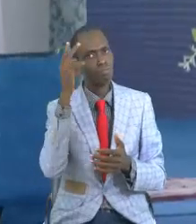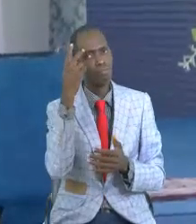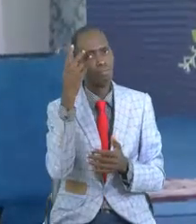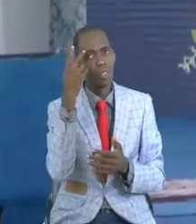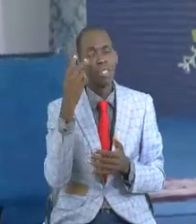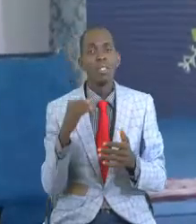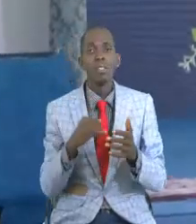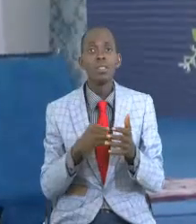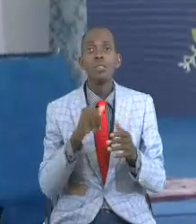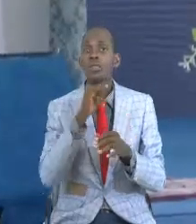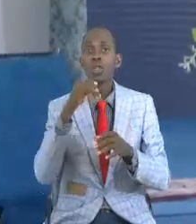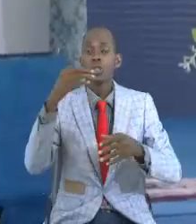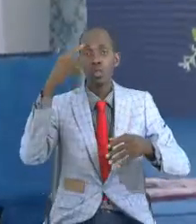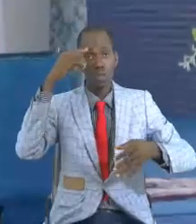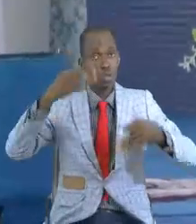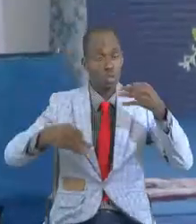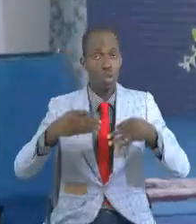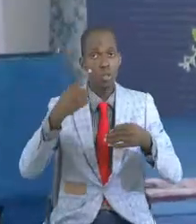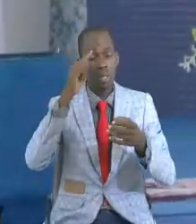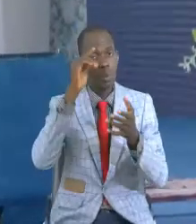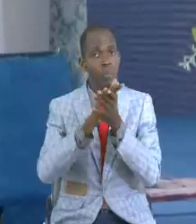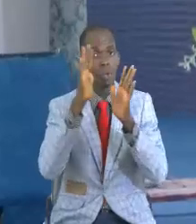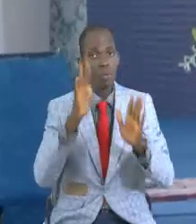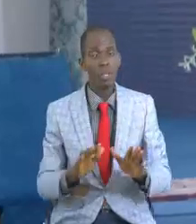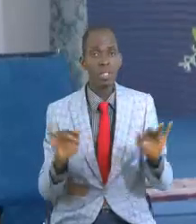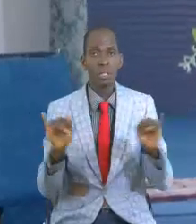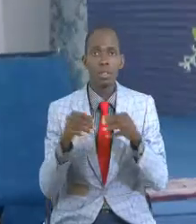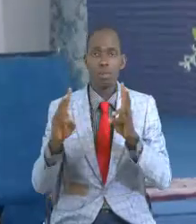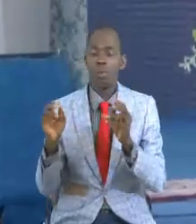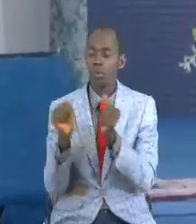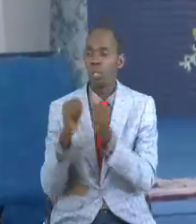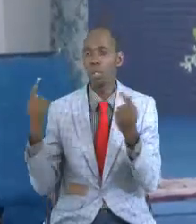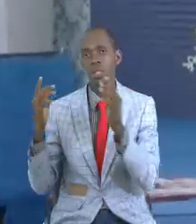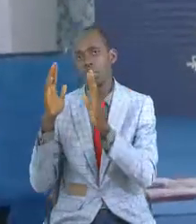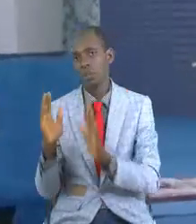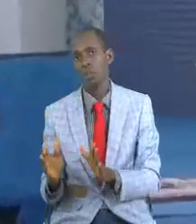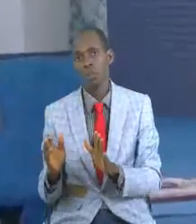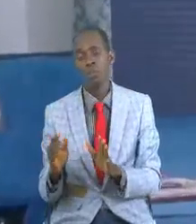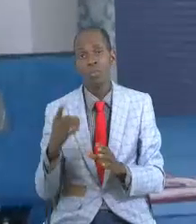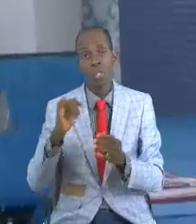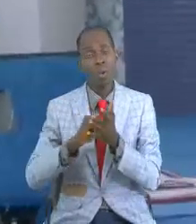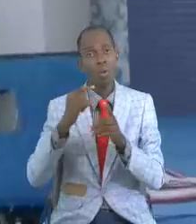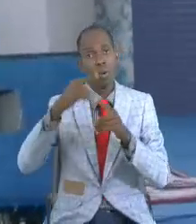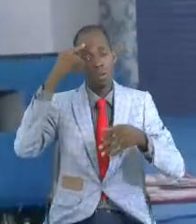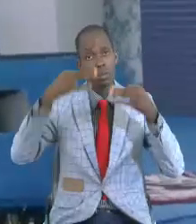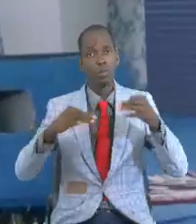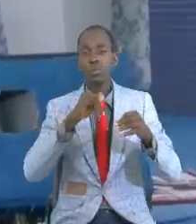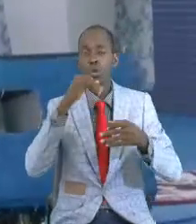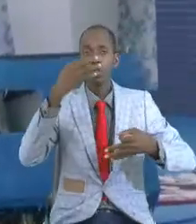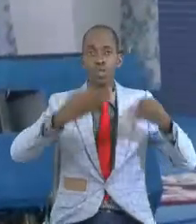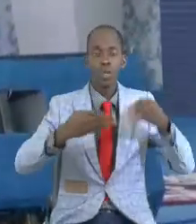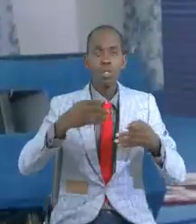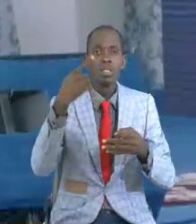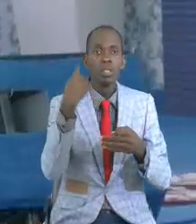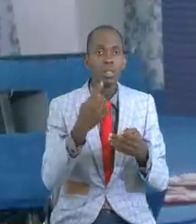judge the believer as he judges the unbeliever. He doesn't judge the saint as he